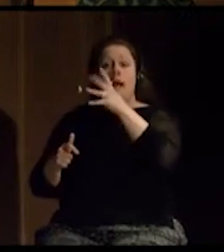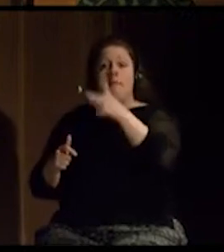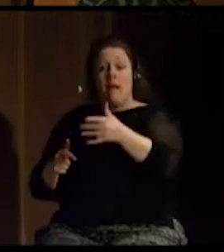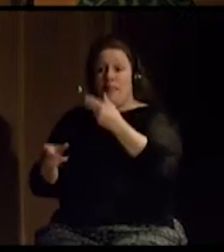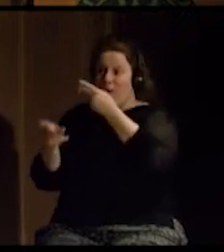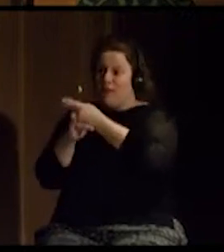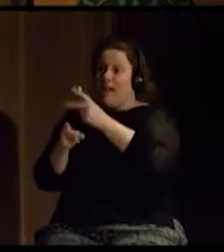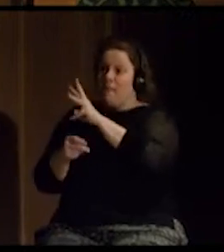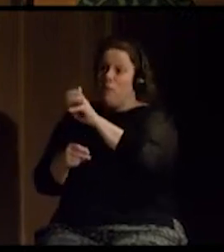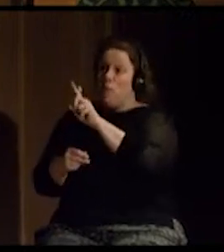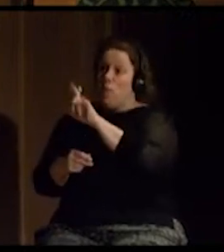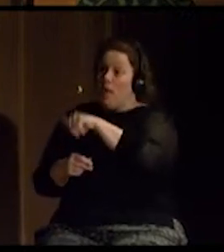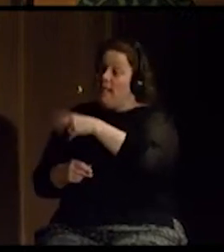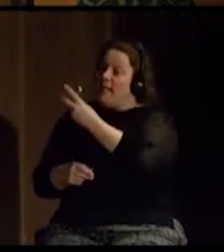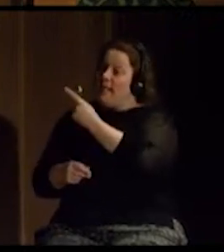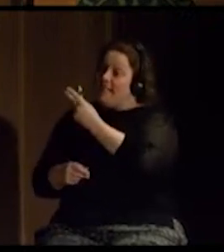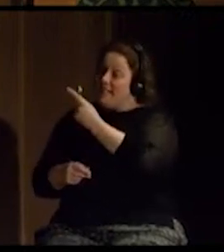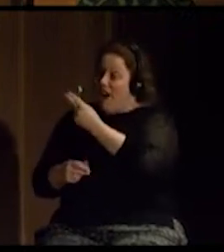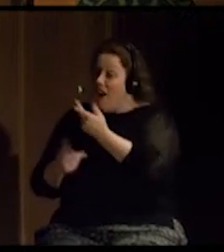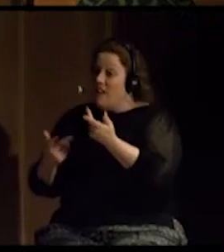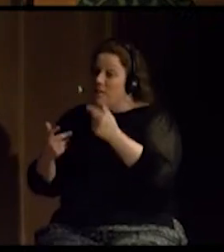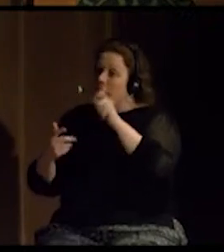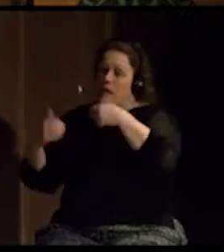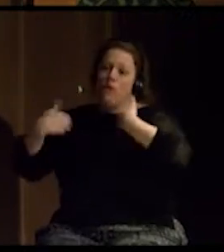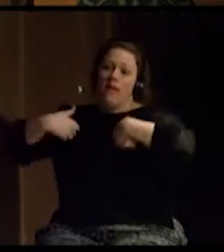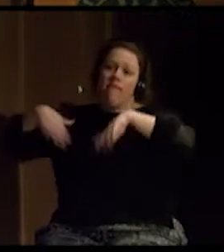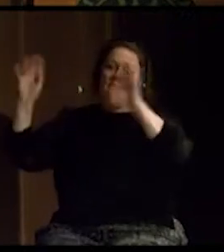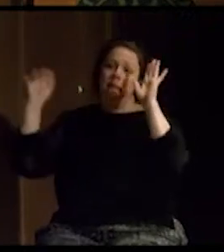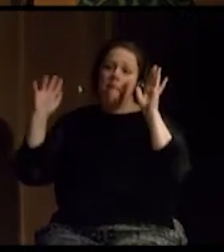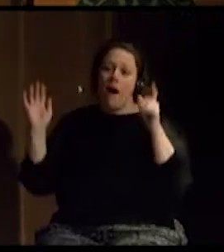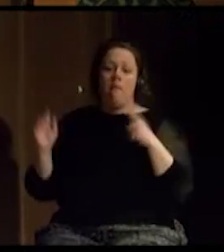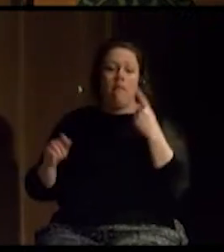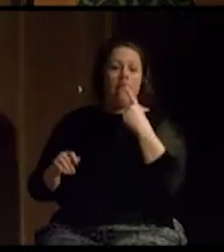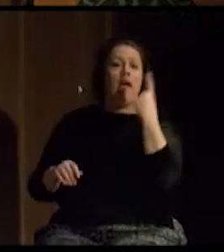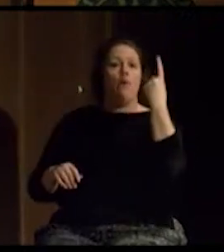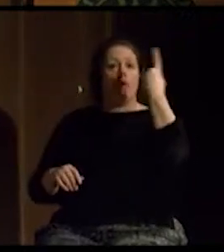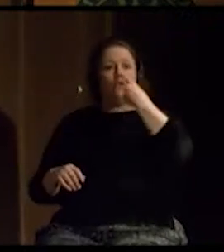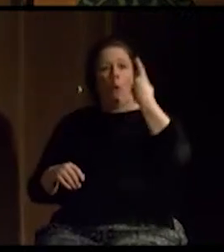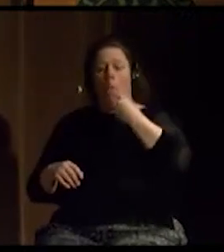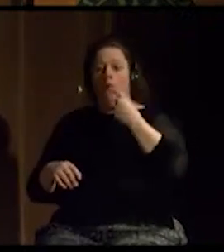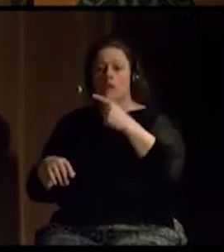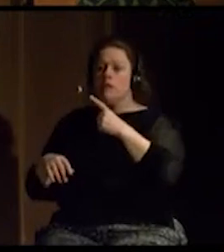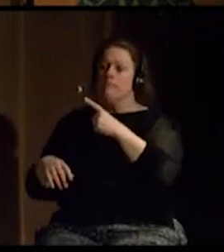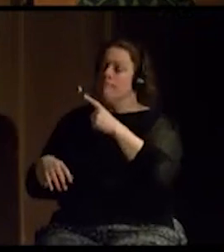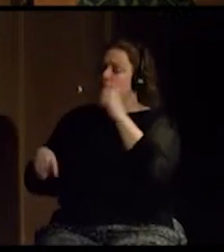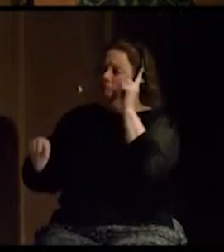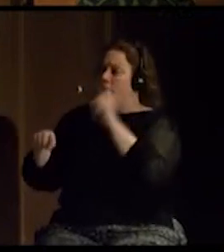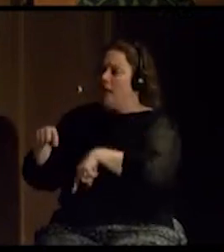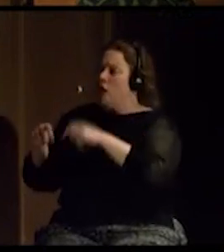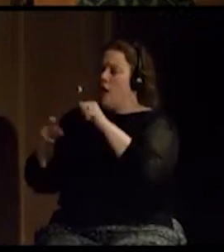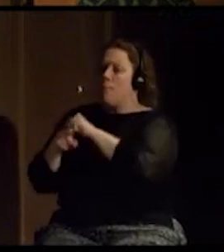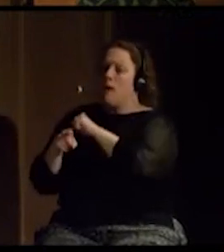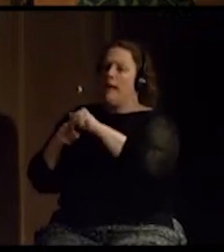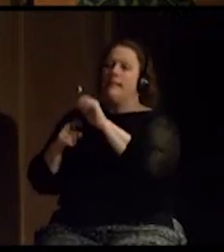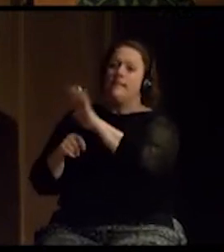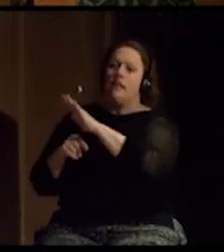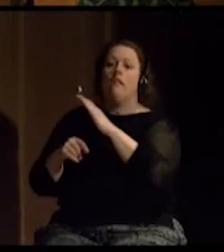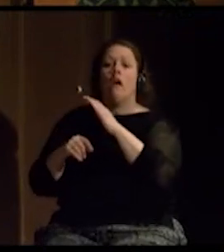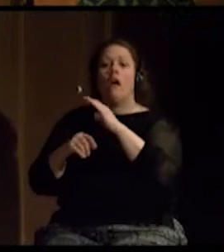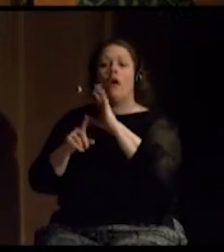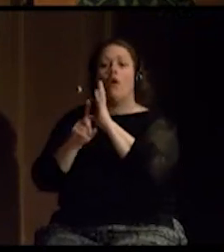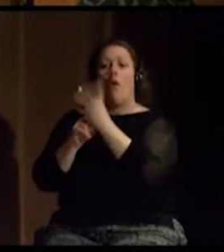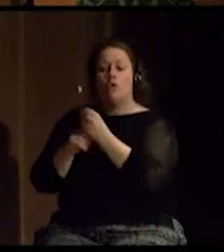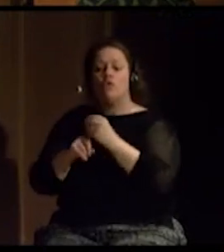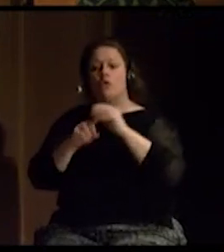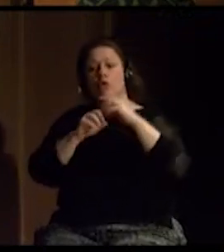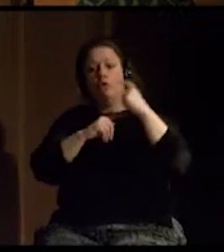They were told they couldn't do their cultural things. There was the police, the Indian agent, and the priests. The dogs were not